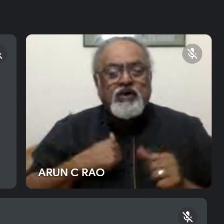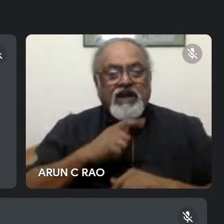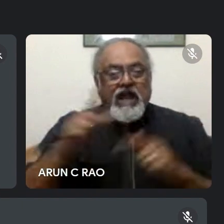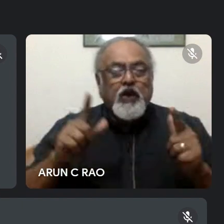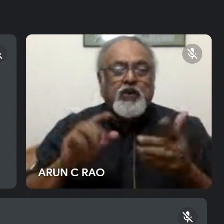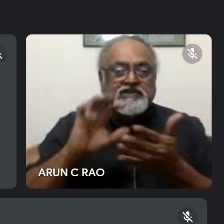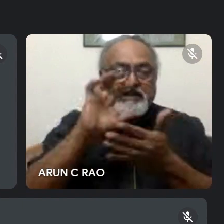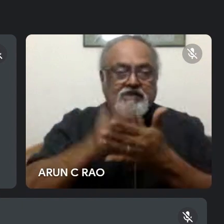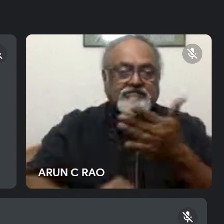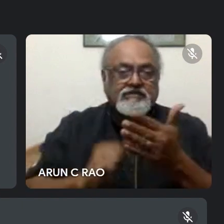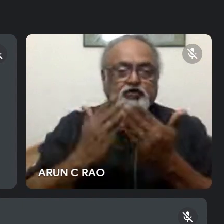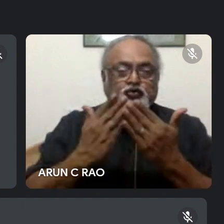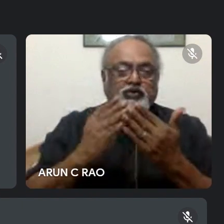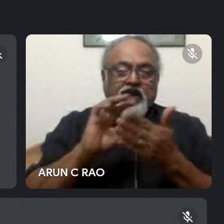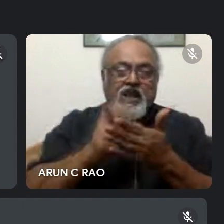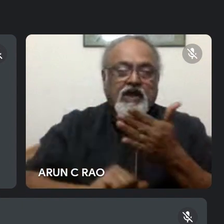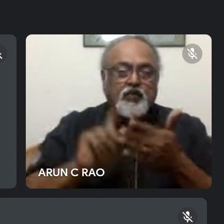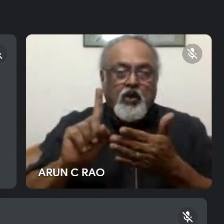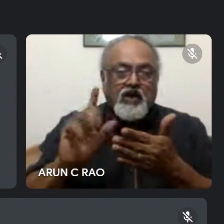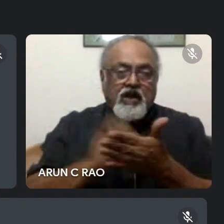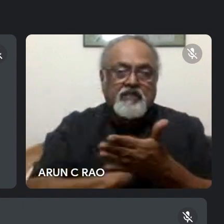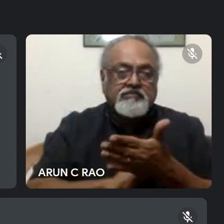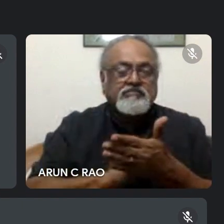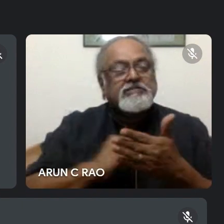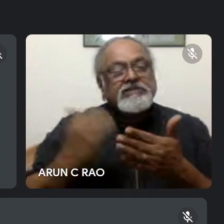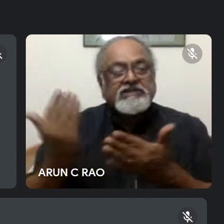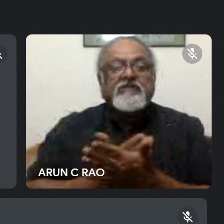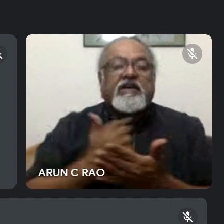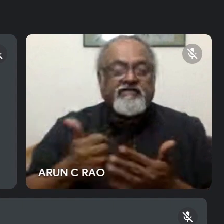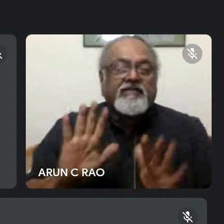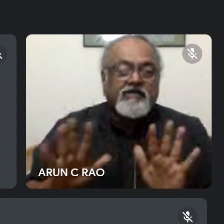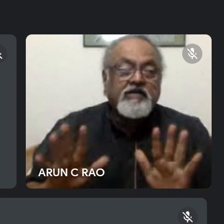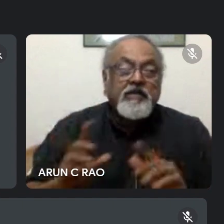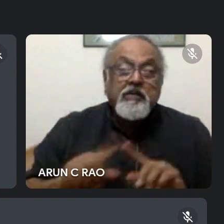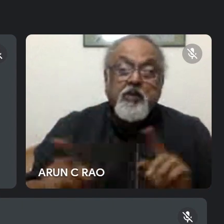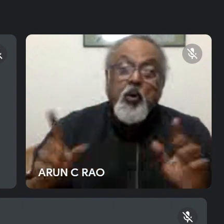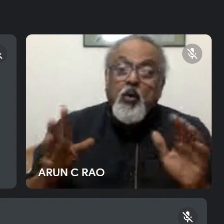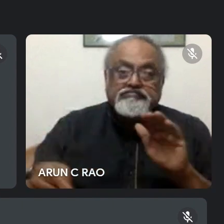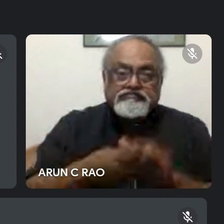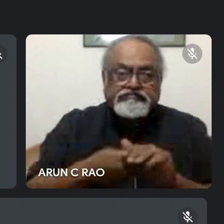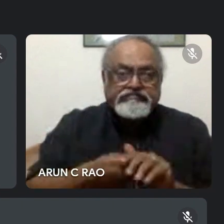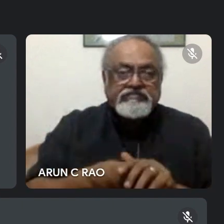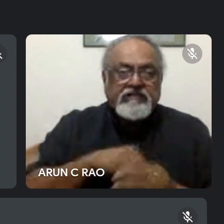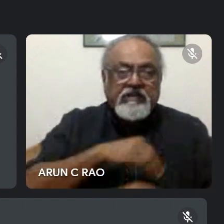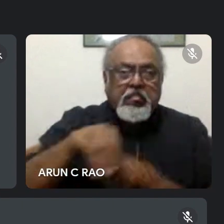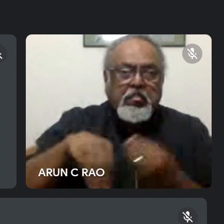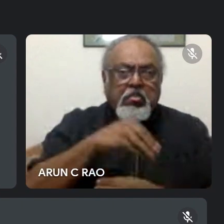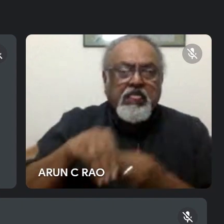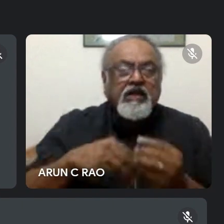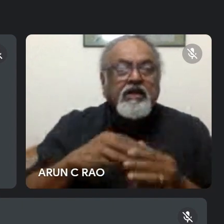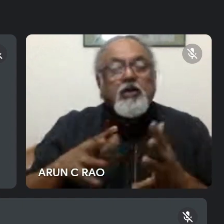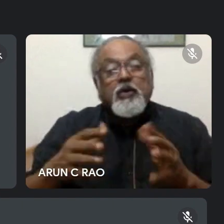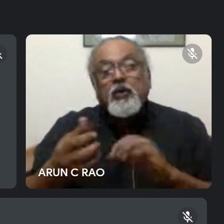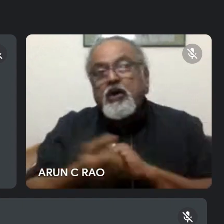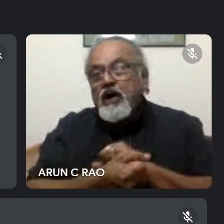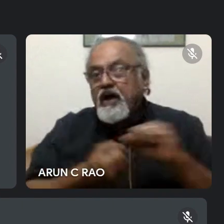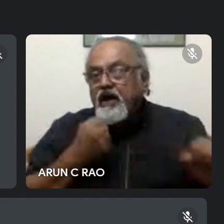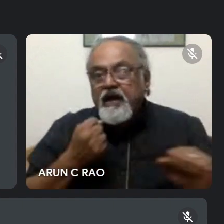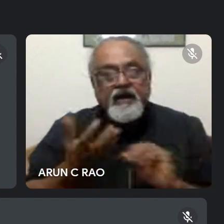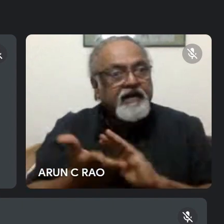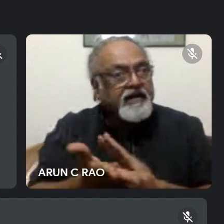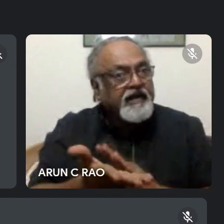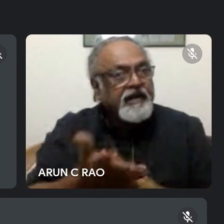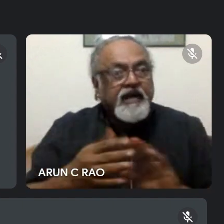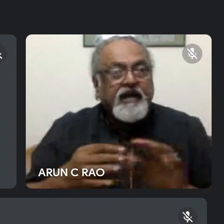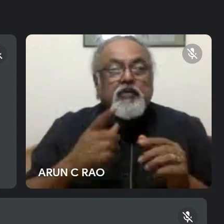what I still regret, the amount of struggles that my parents went through to get me one of those exemptions. The